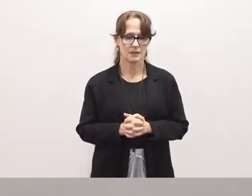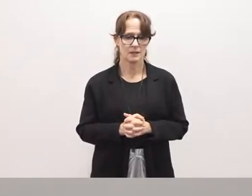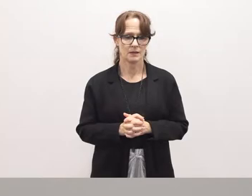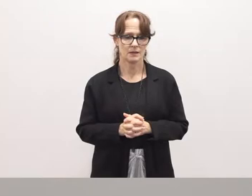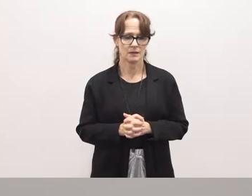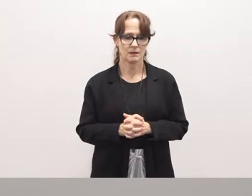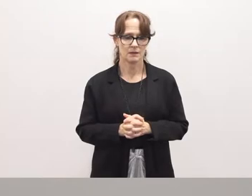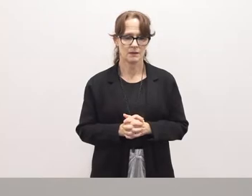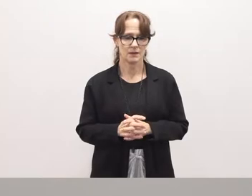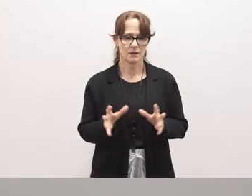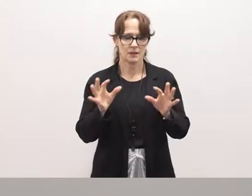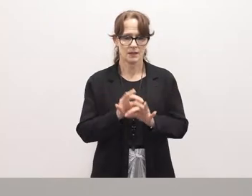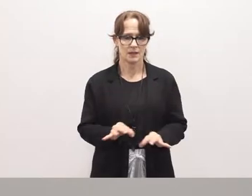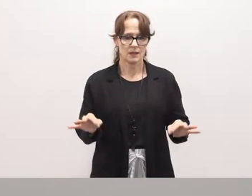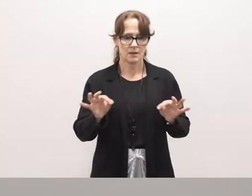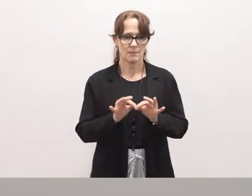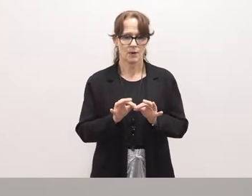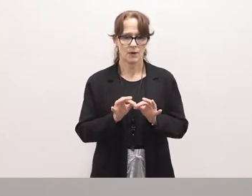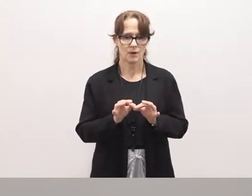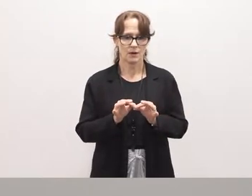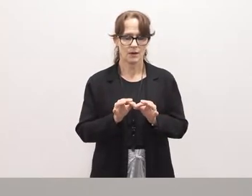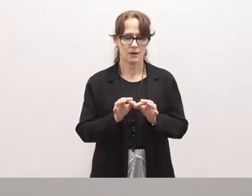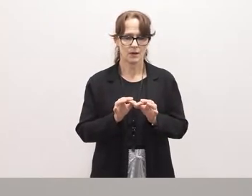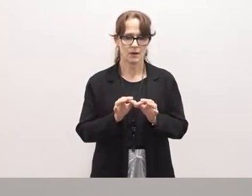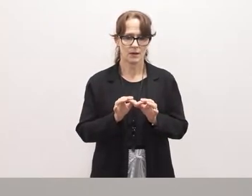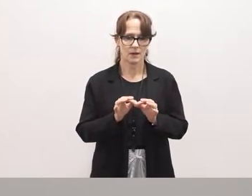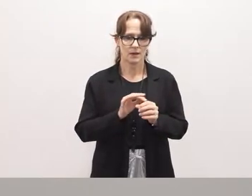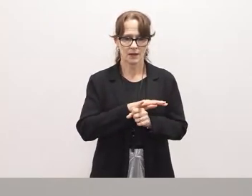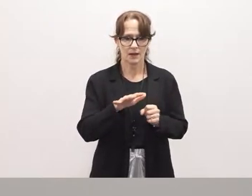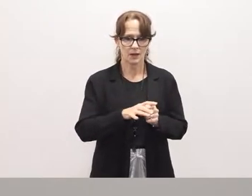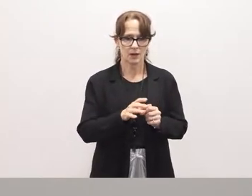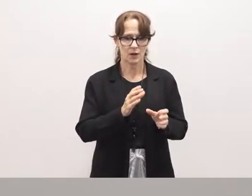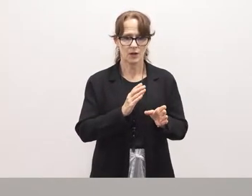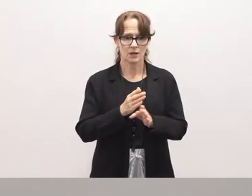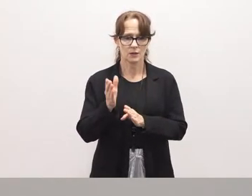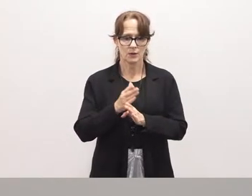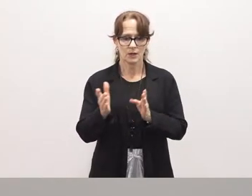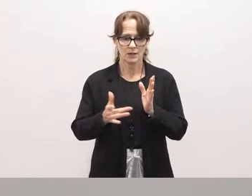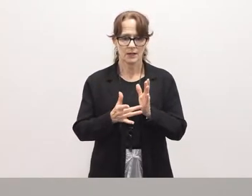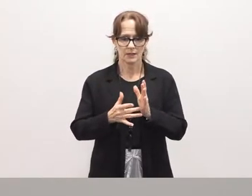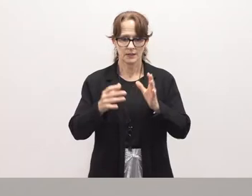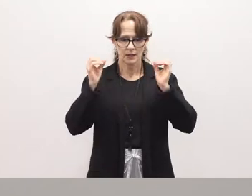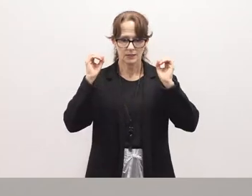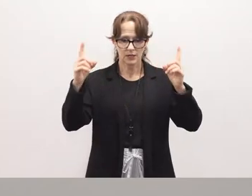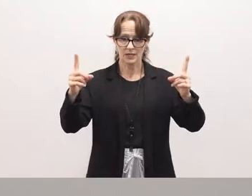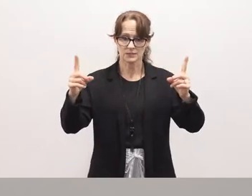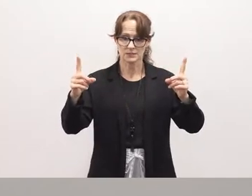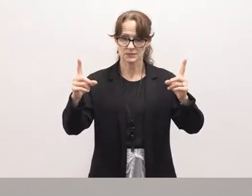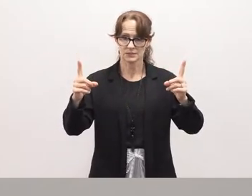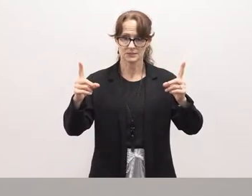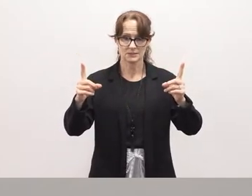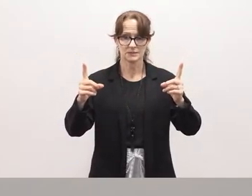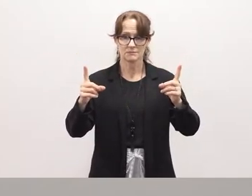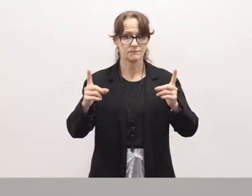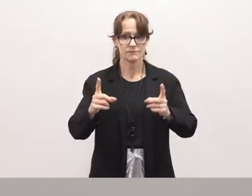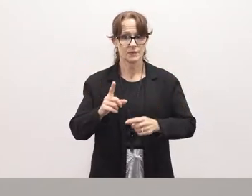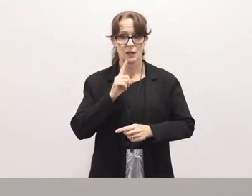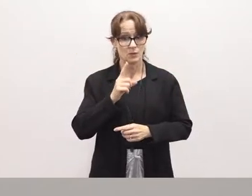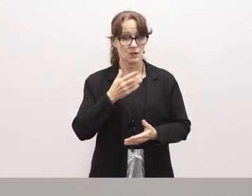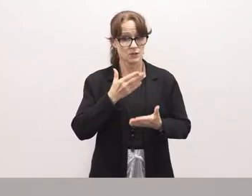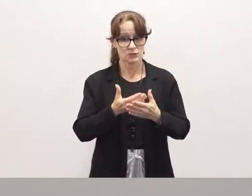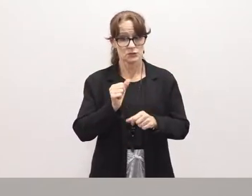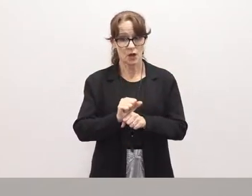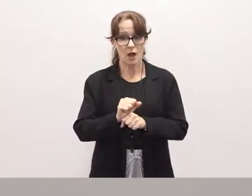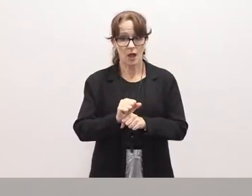it's such an important area. Career technical education is something that we I think do an extremely good job